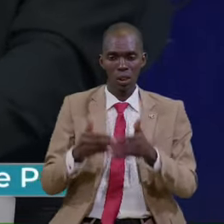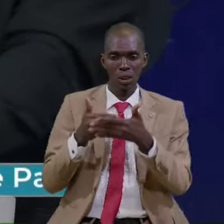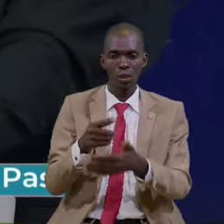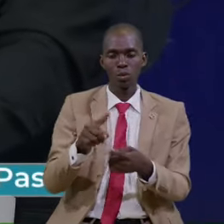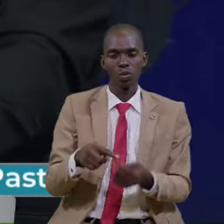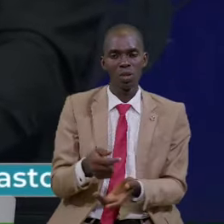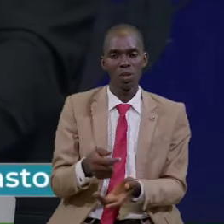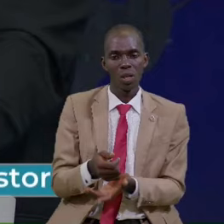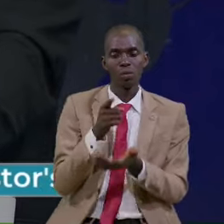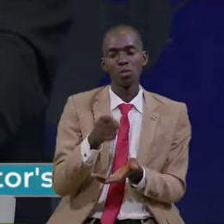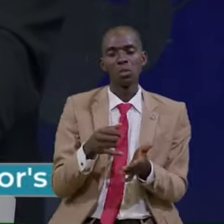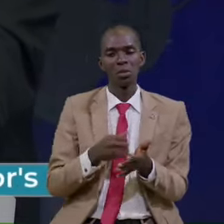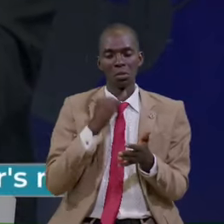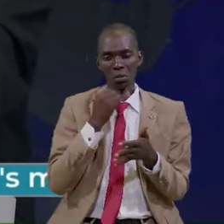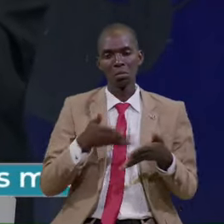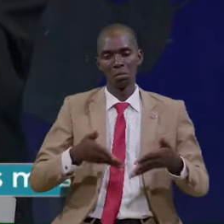is